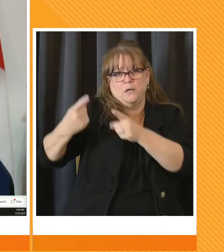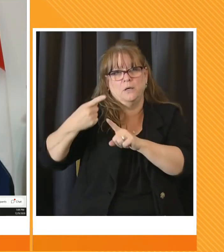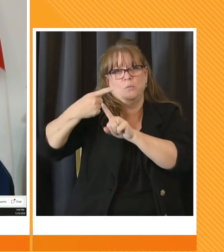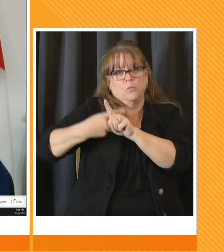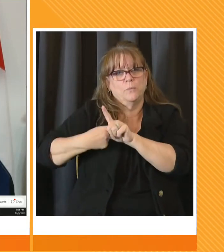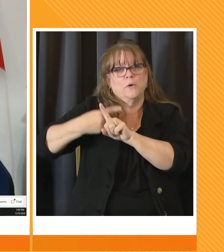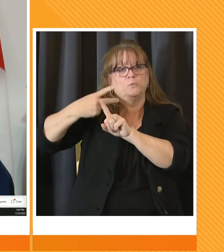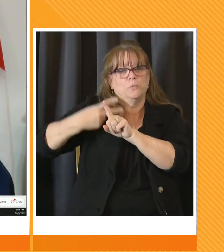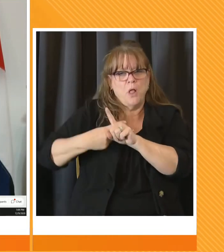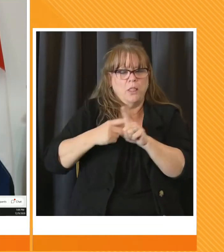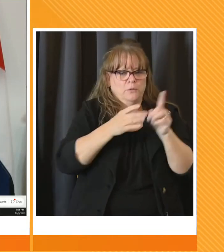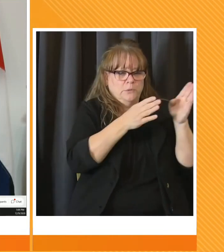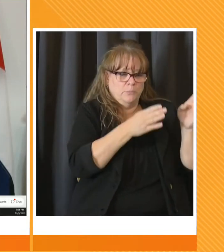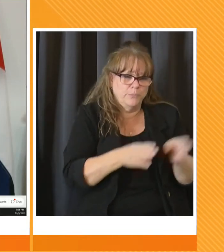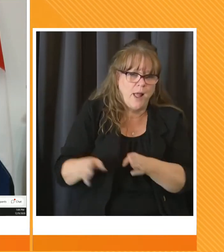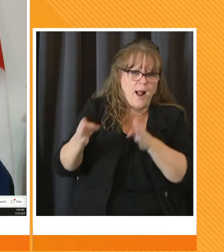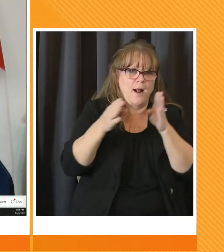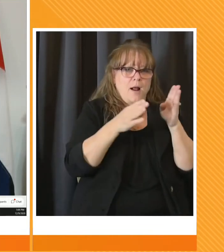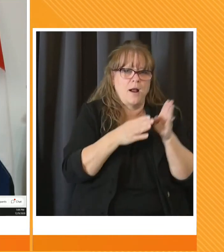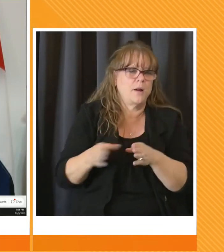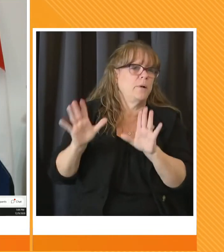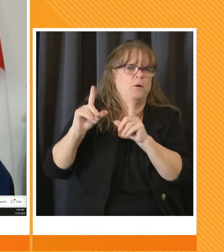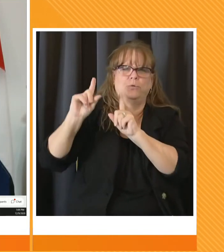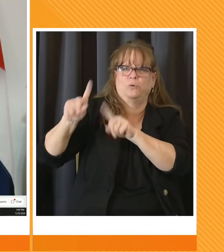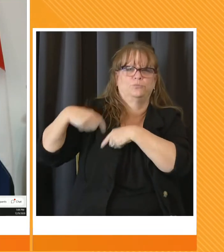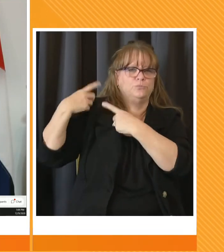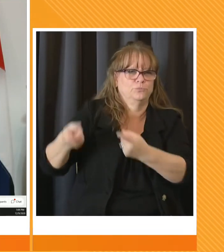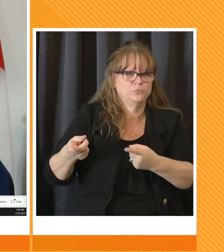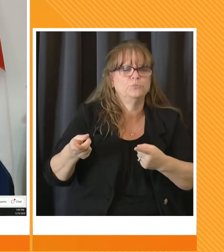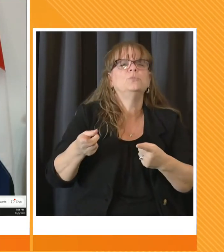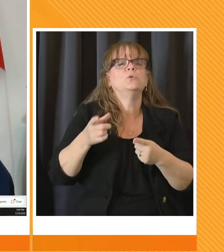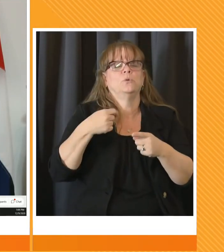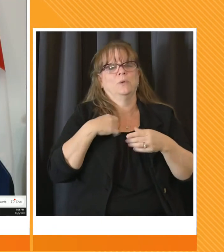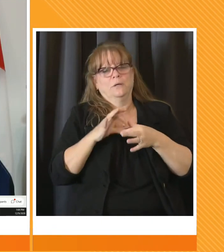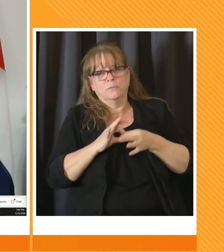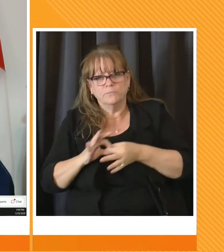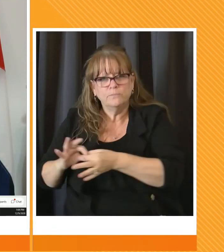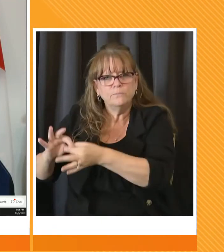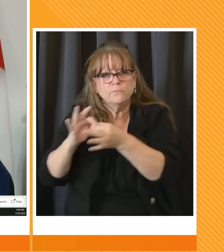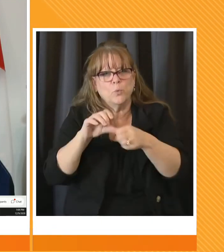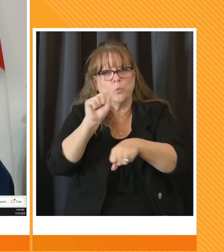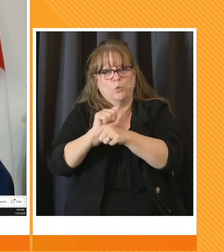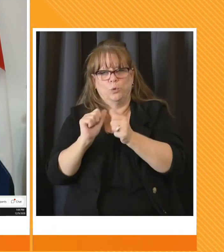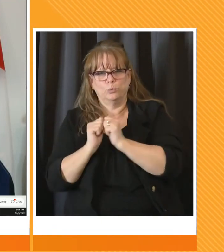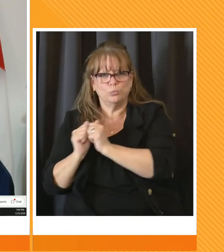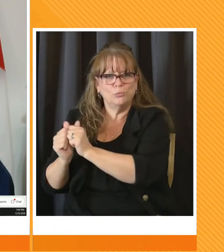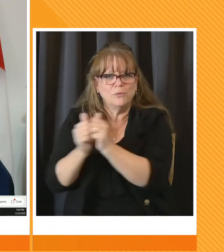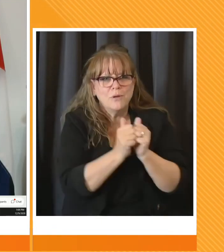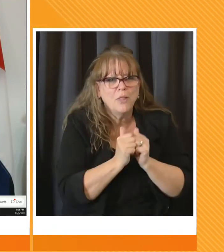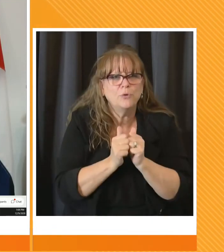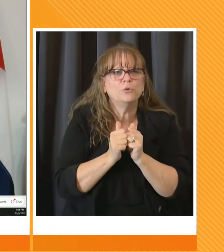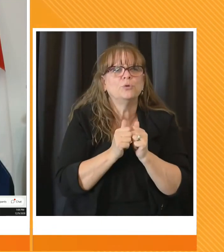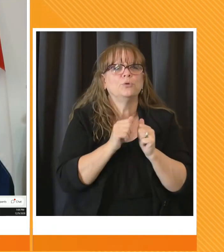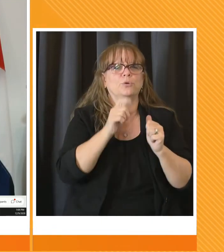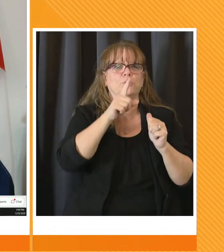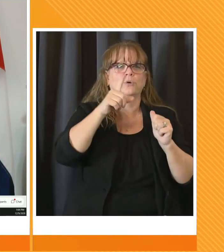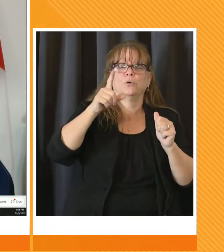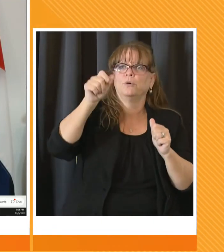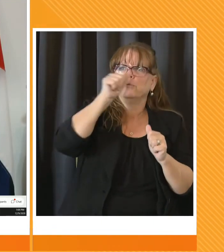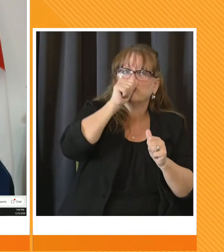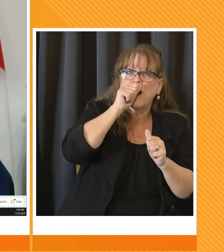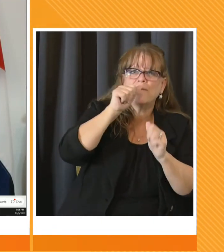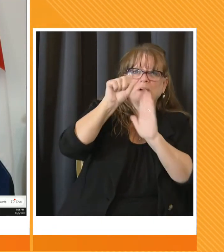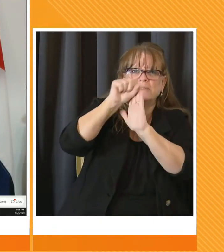together, local, state, private sector, federal, to make this happen and end the pandemic.